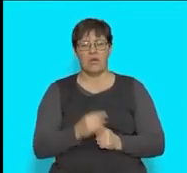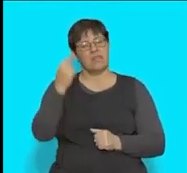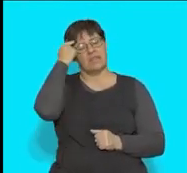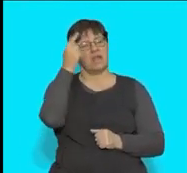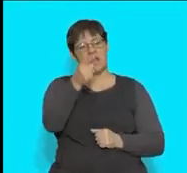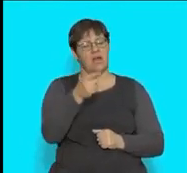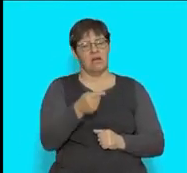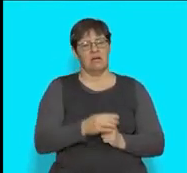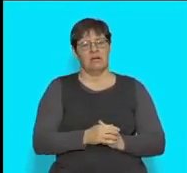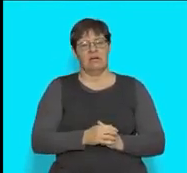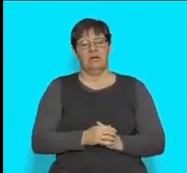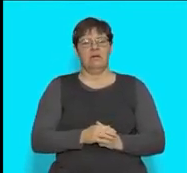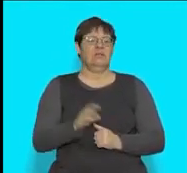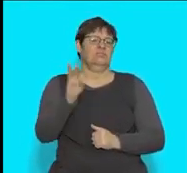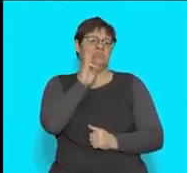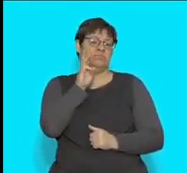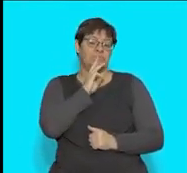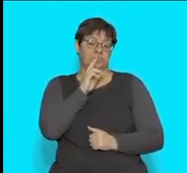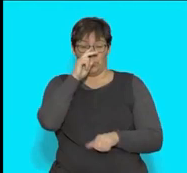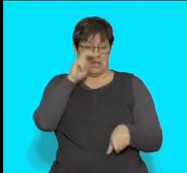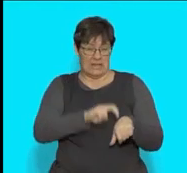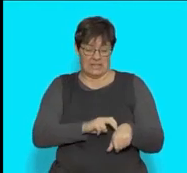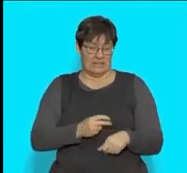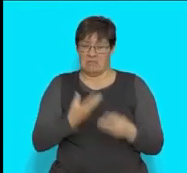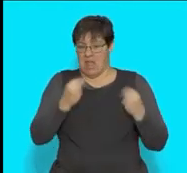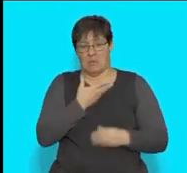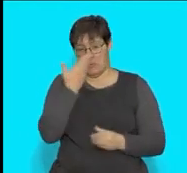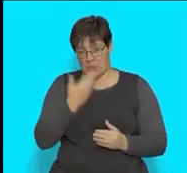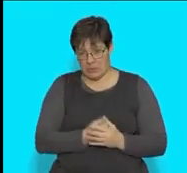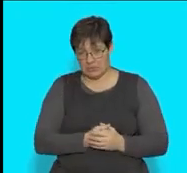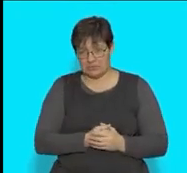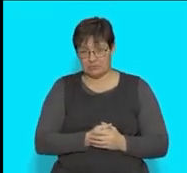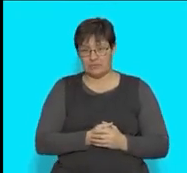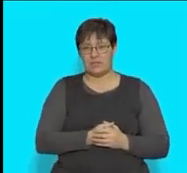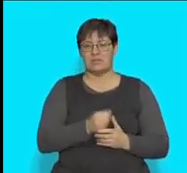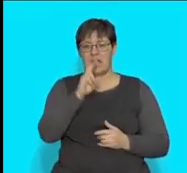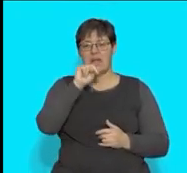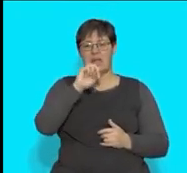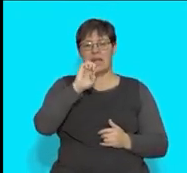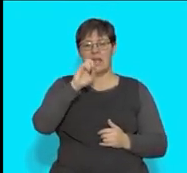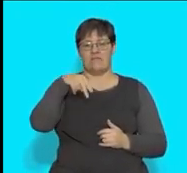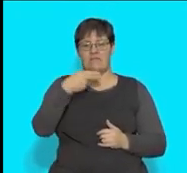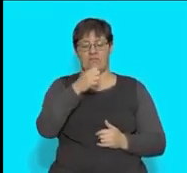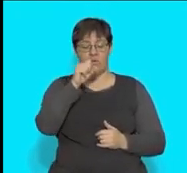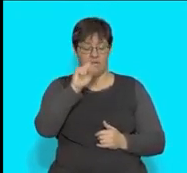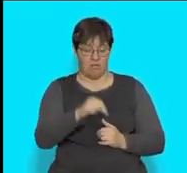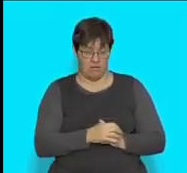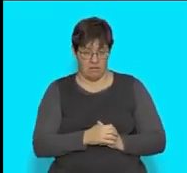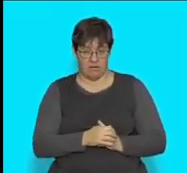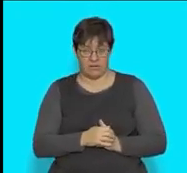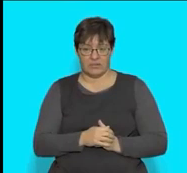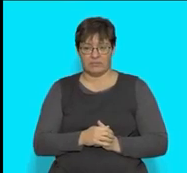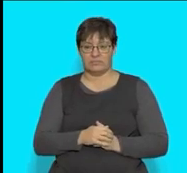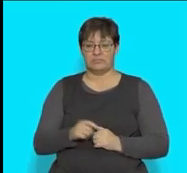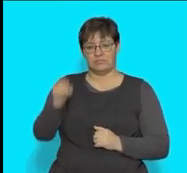now you don't have the water that you need. Remember, this is the nephron. These guys, this